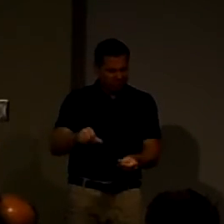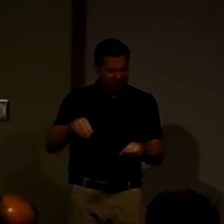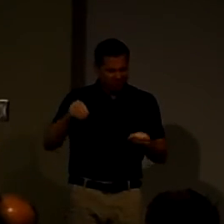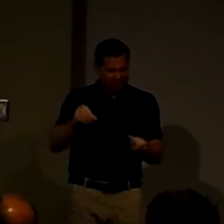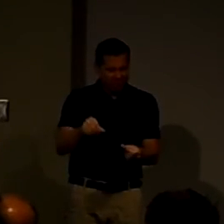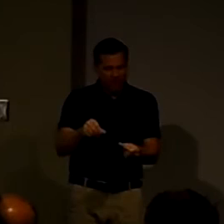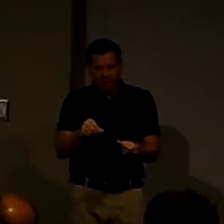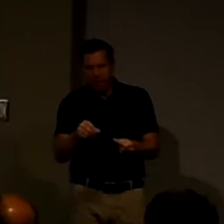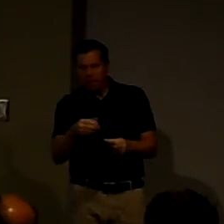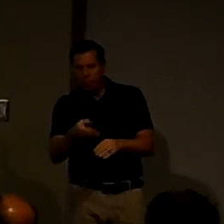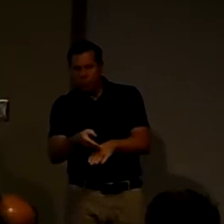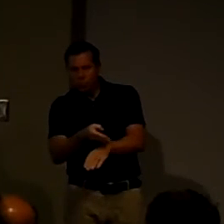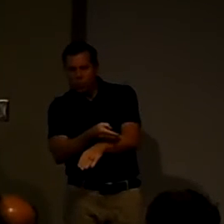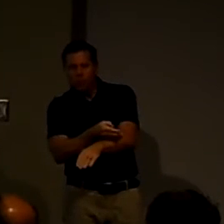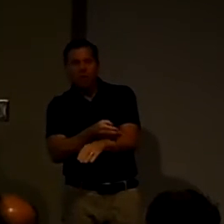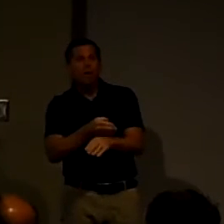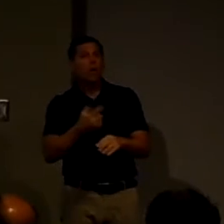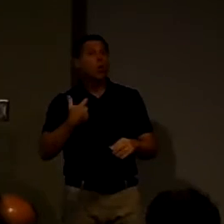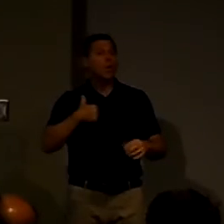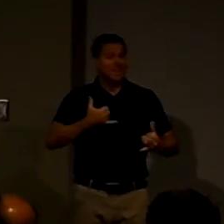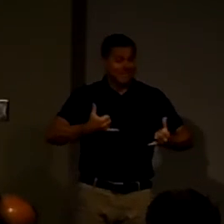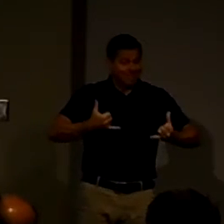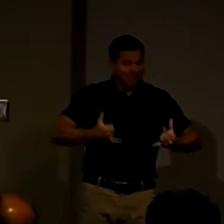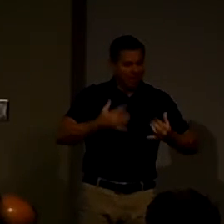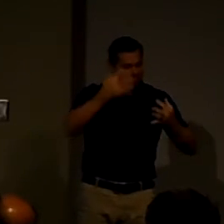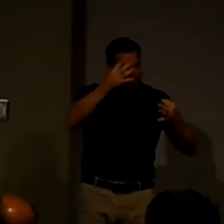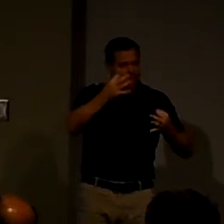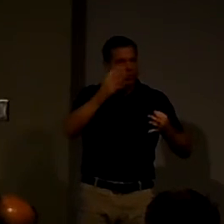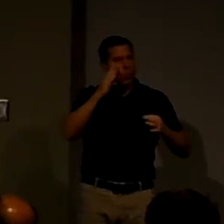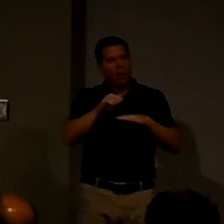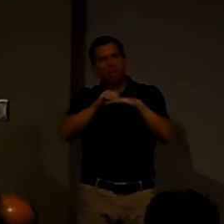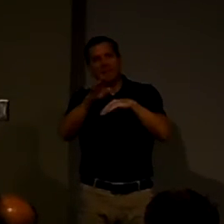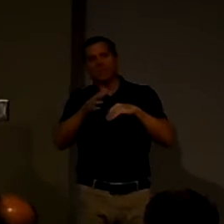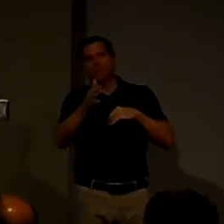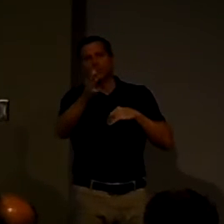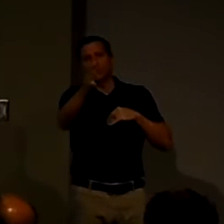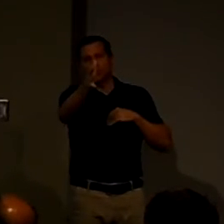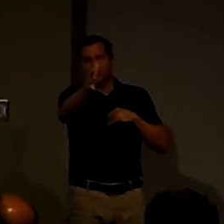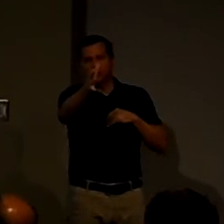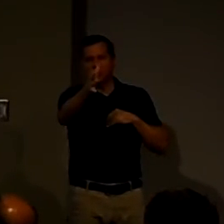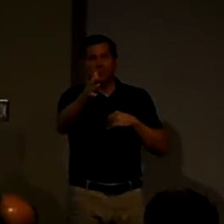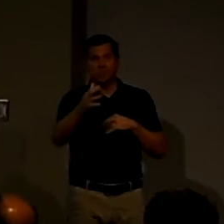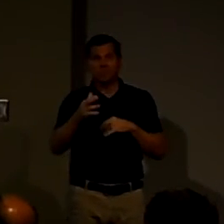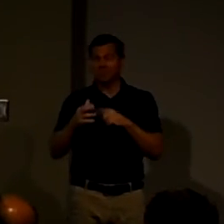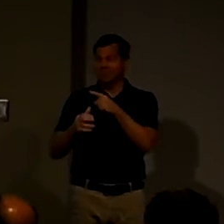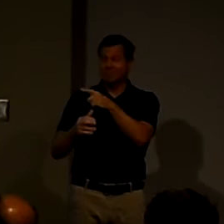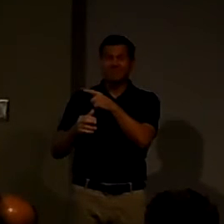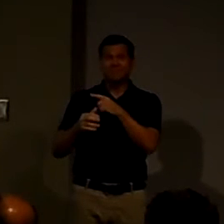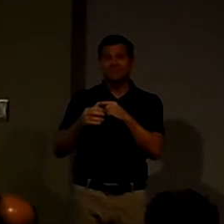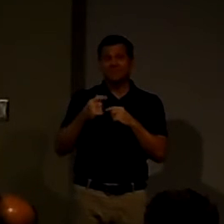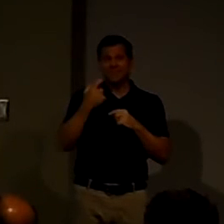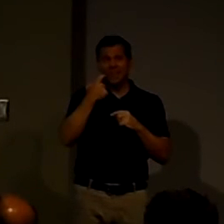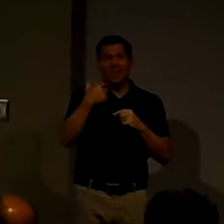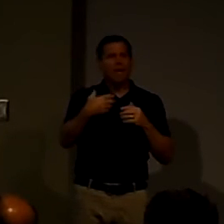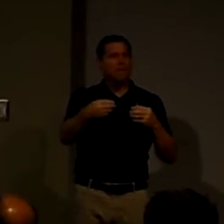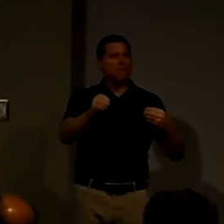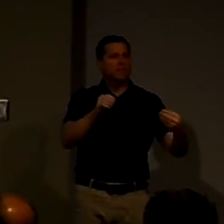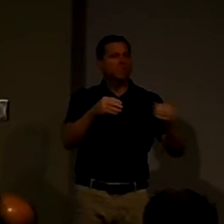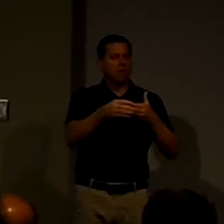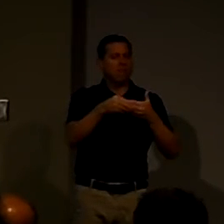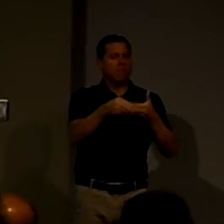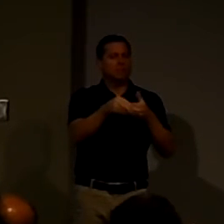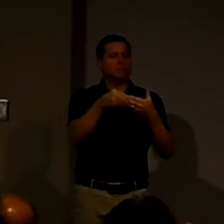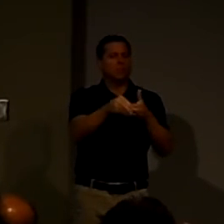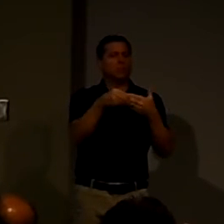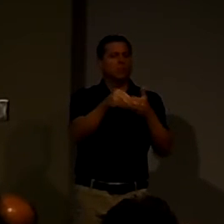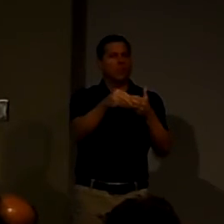determined by the decisions we make today. And I love the term that Senator Brandis used, of flexibility, because we